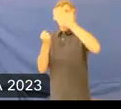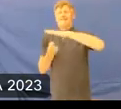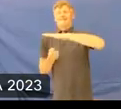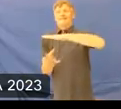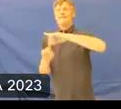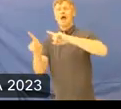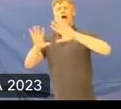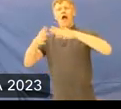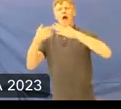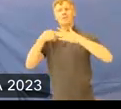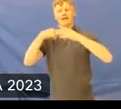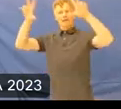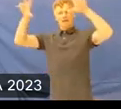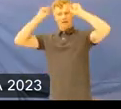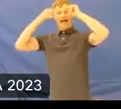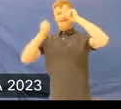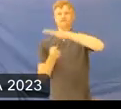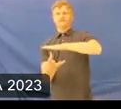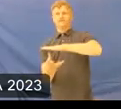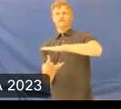So the fourth trick that the